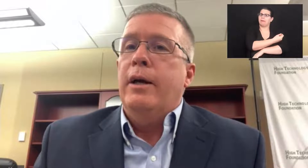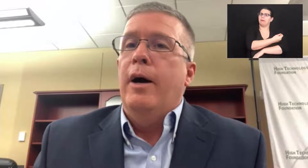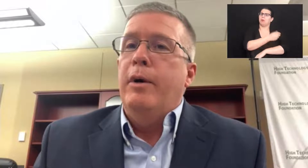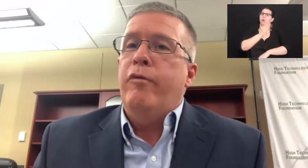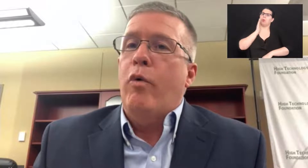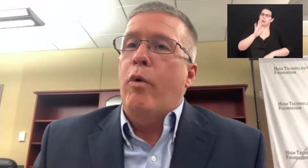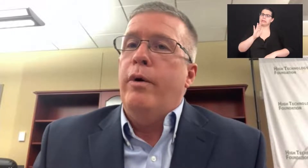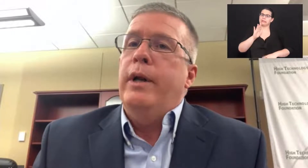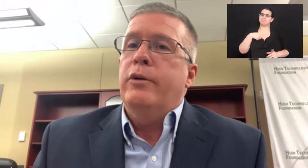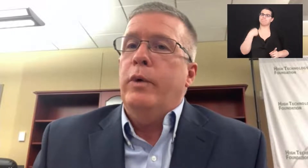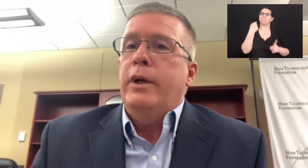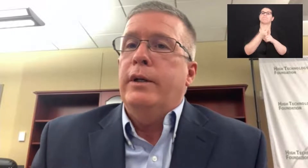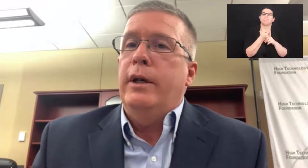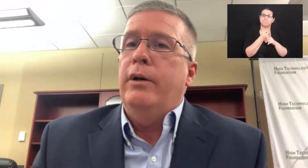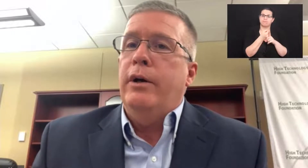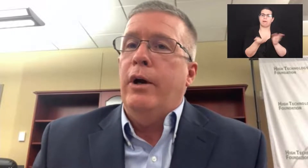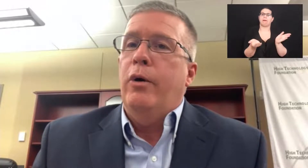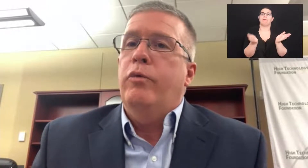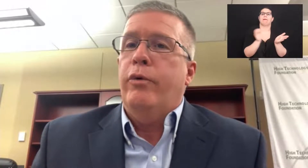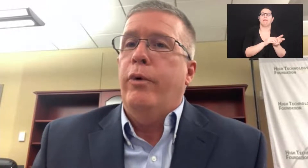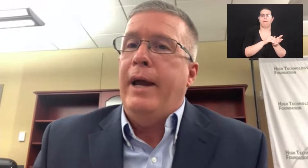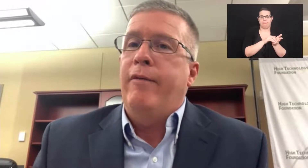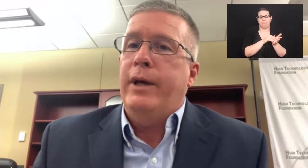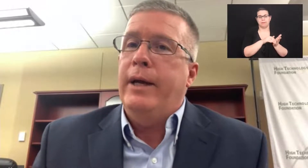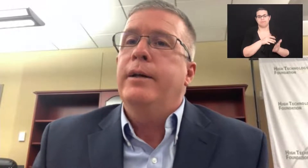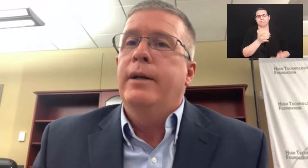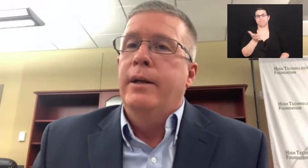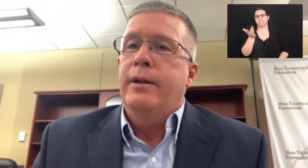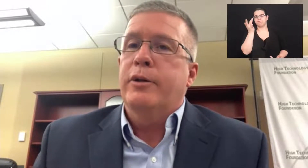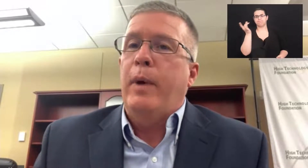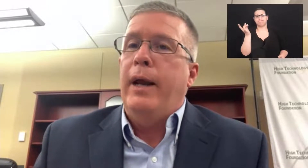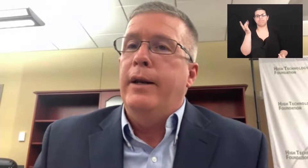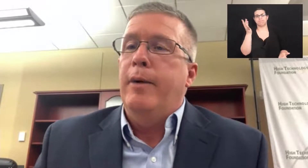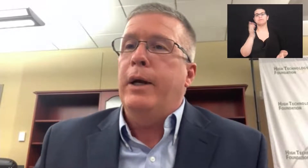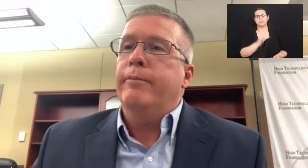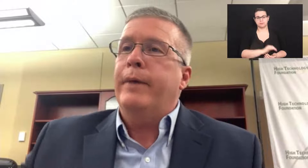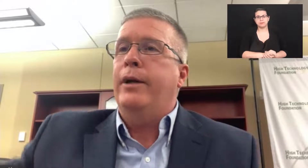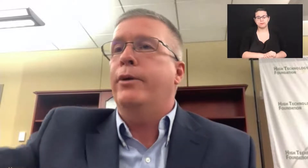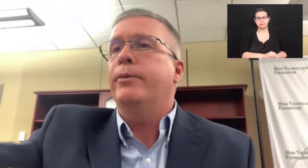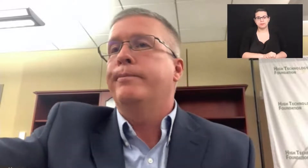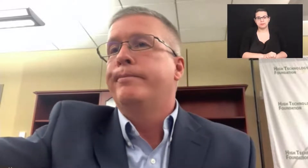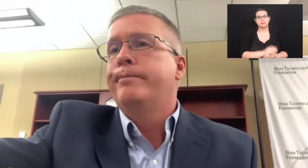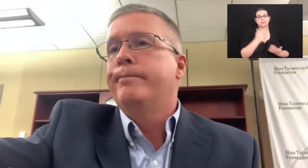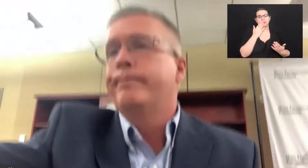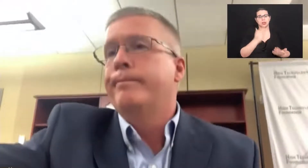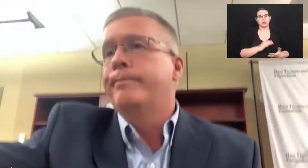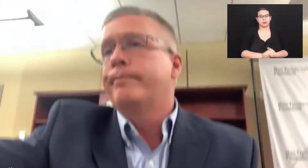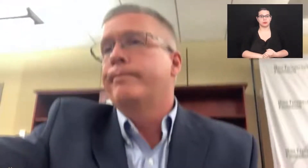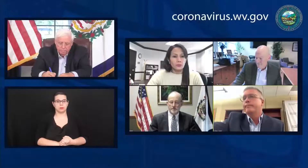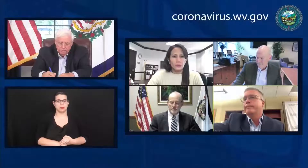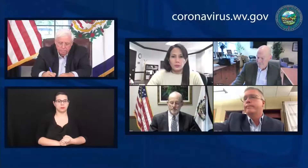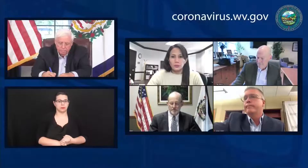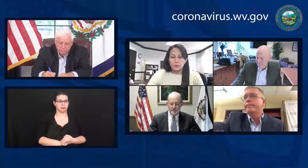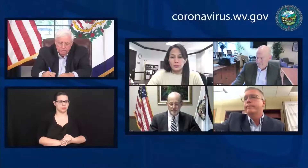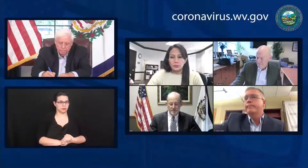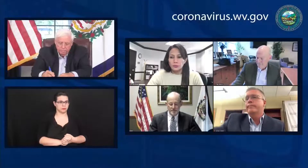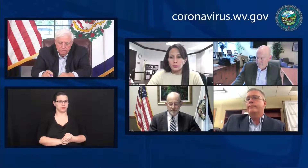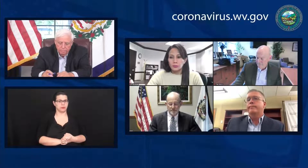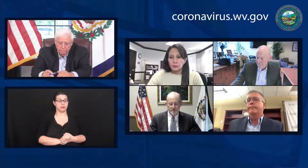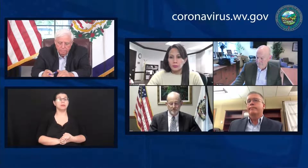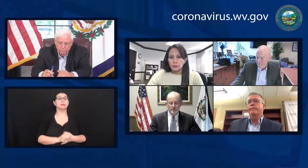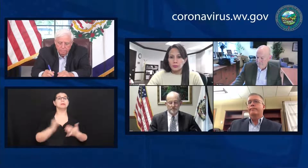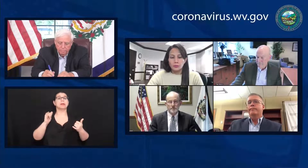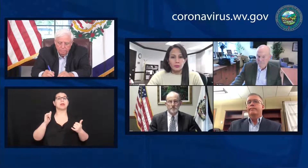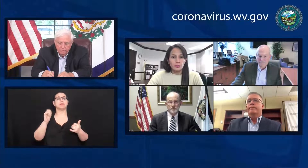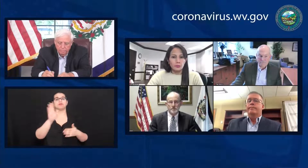see coming forward as we continue to go through and navigate this pandemic. Thank you. Thank you, sir. Next is